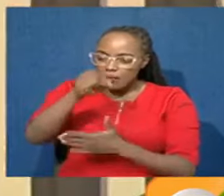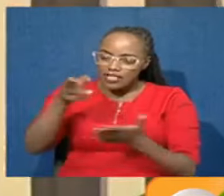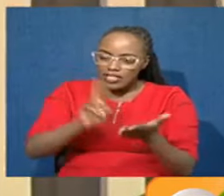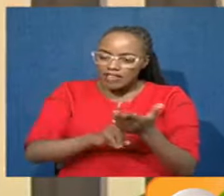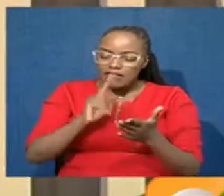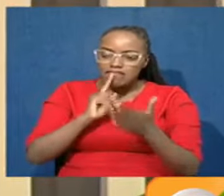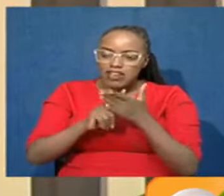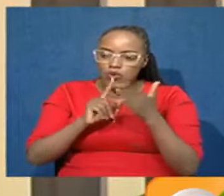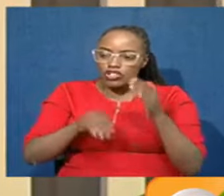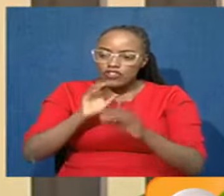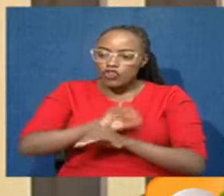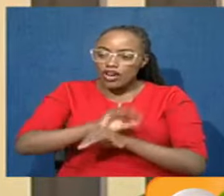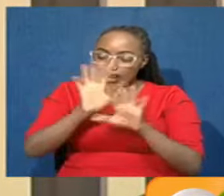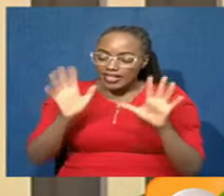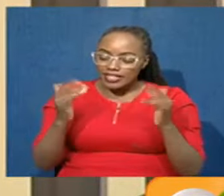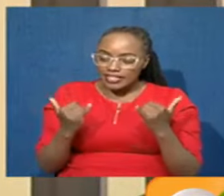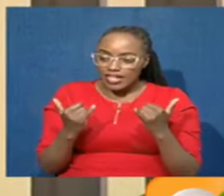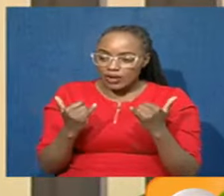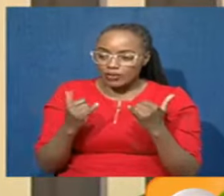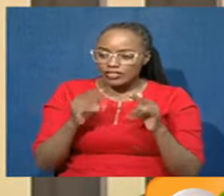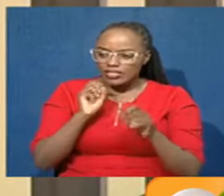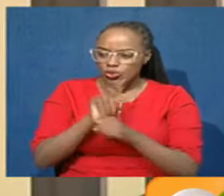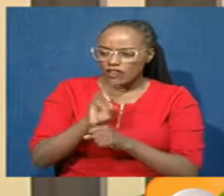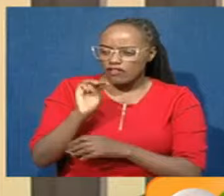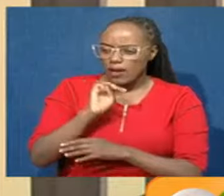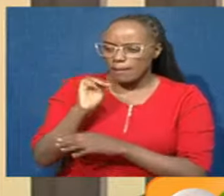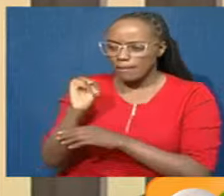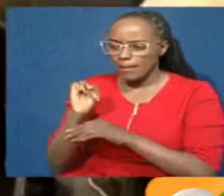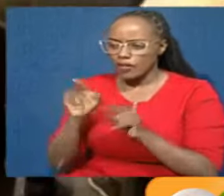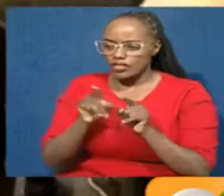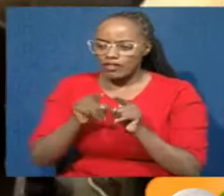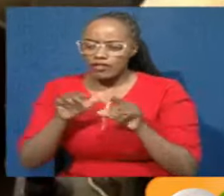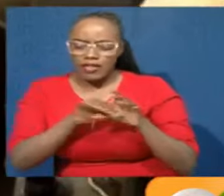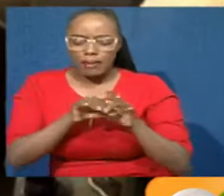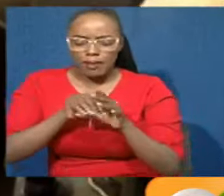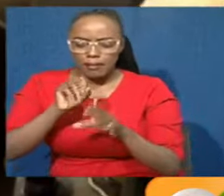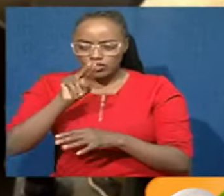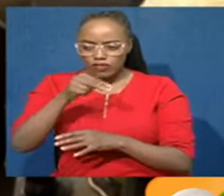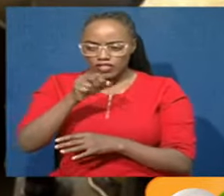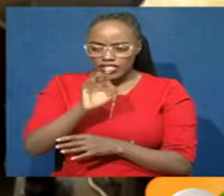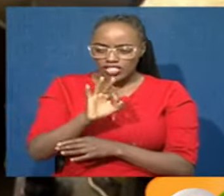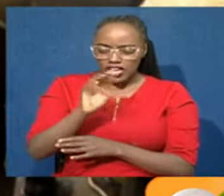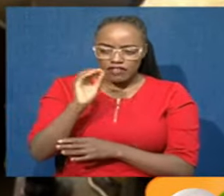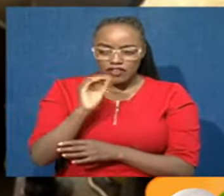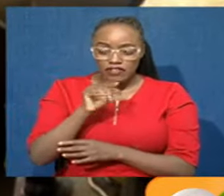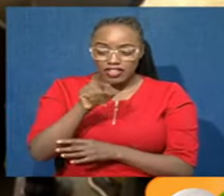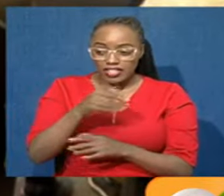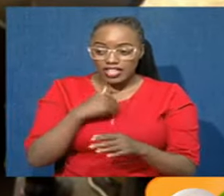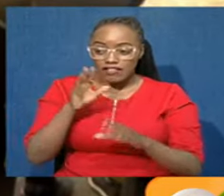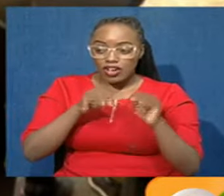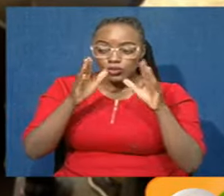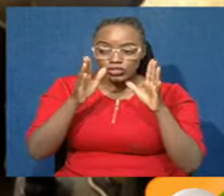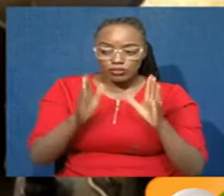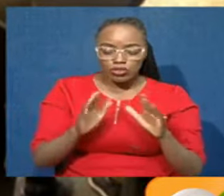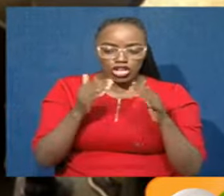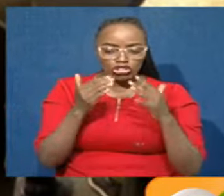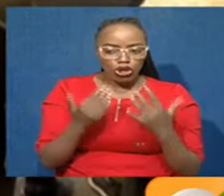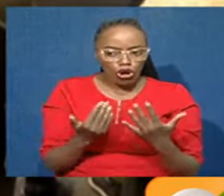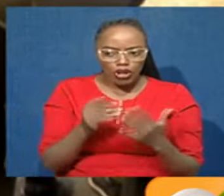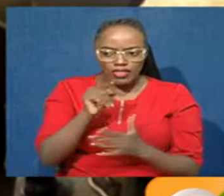what I'm saying for clarity. 12 million members of NHIF, were those contributors